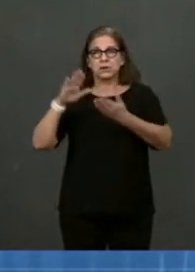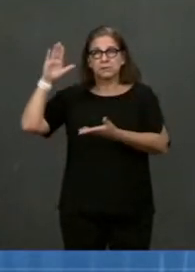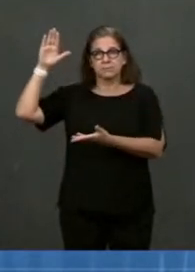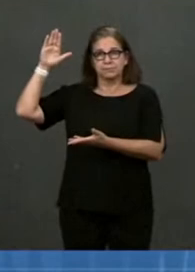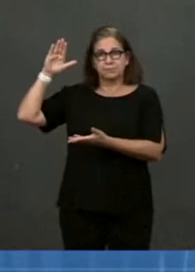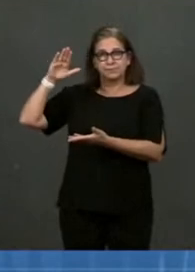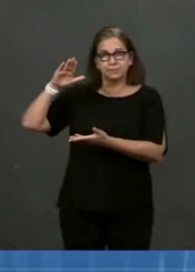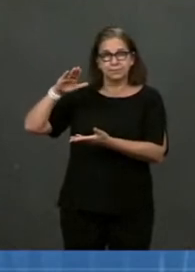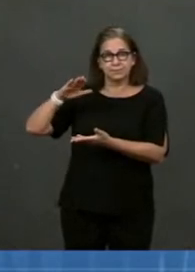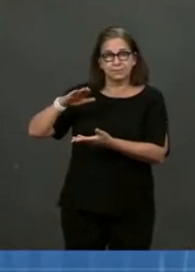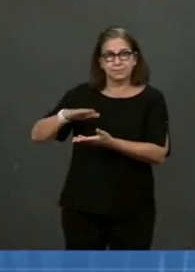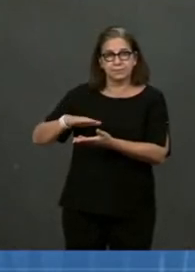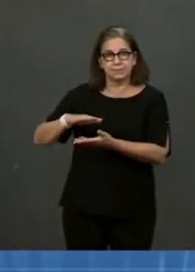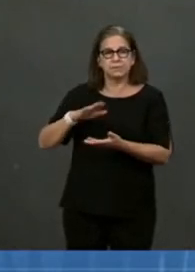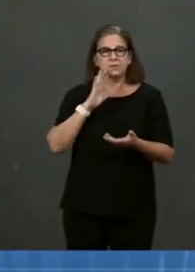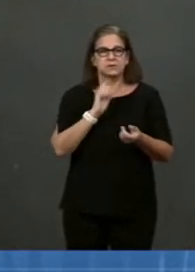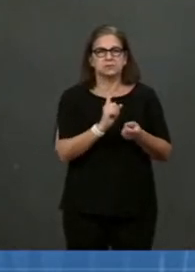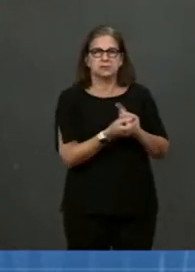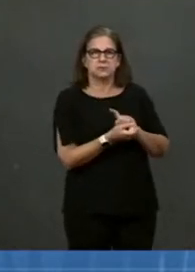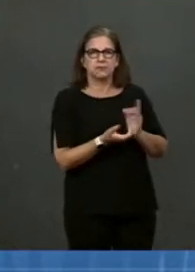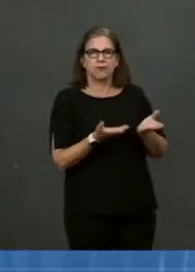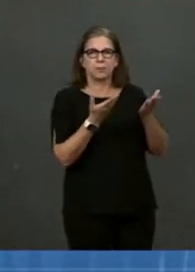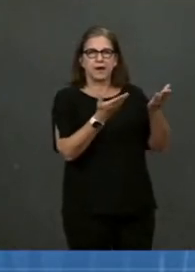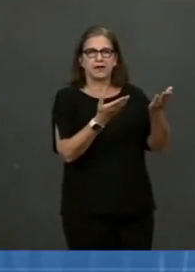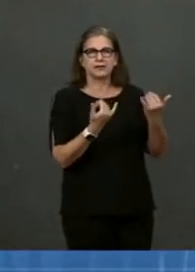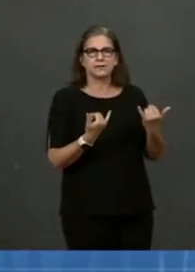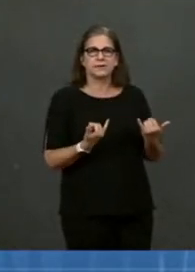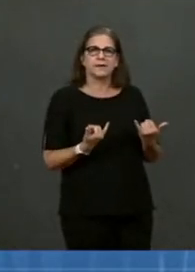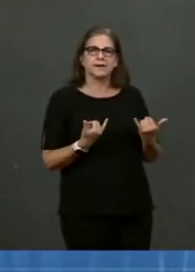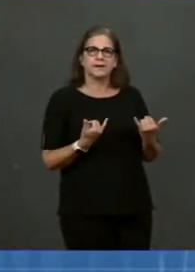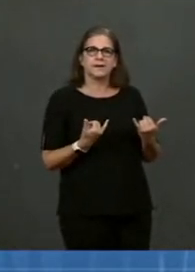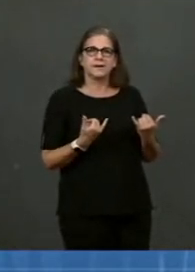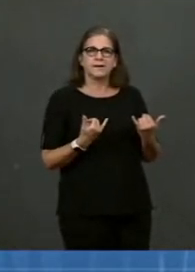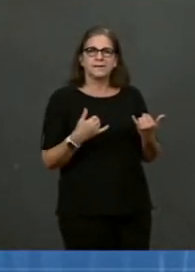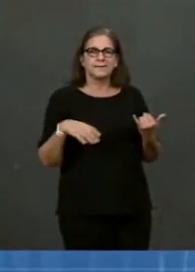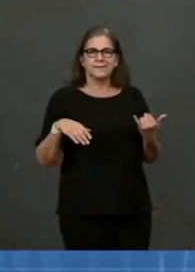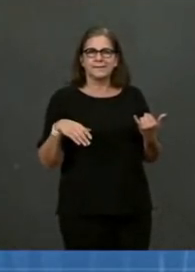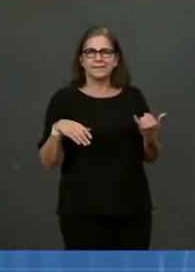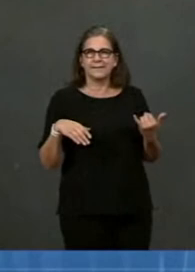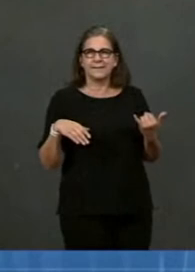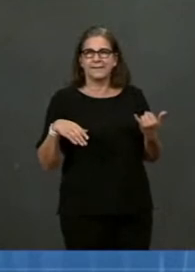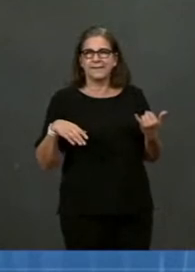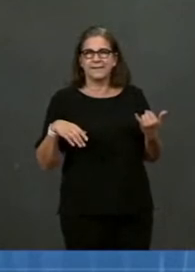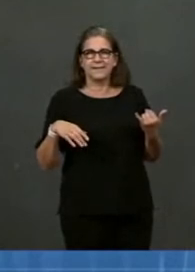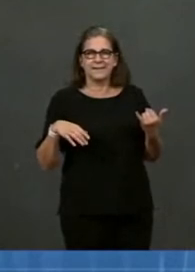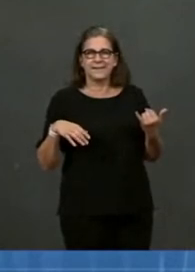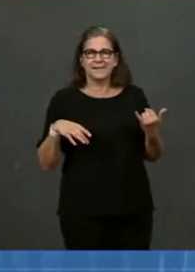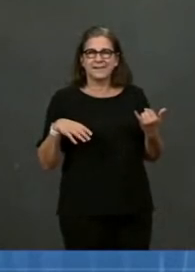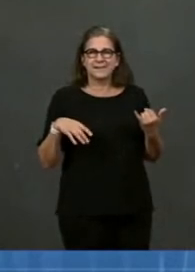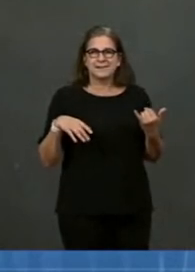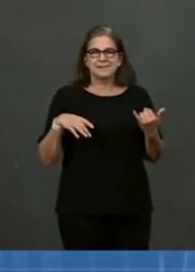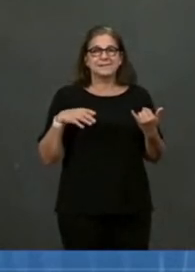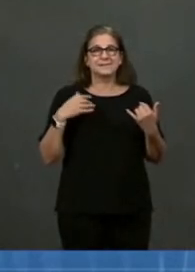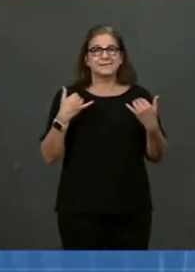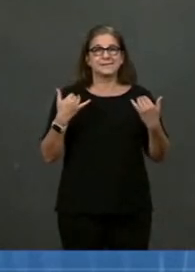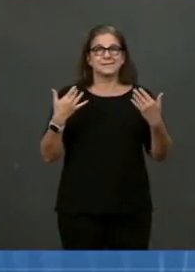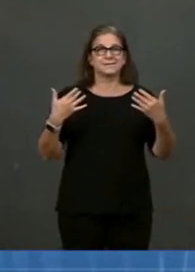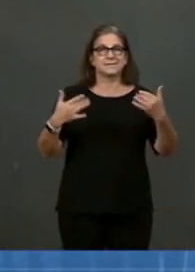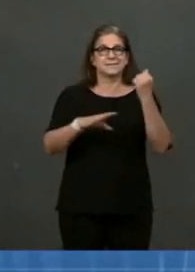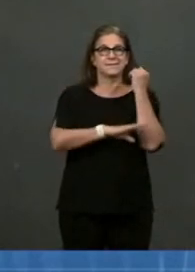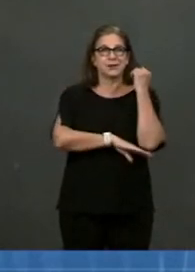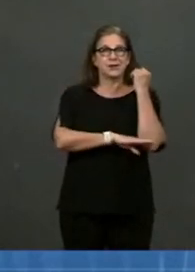note that as we look at the current situation, we are also heading into respiratory virus season. During that season, we know